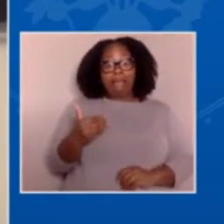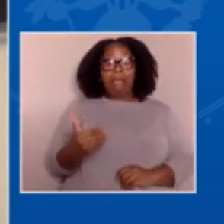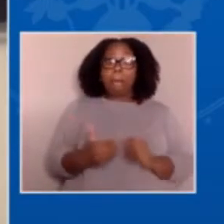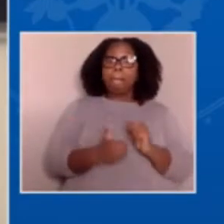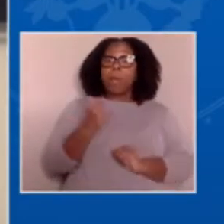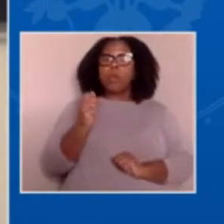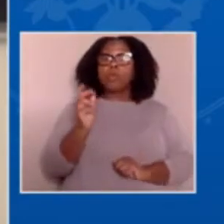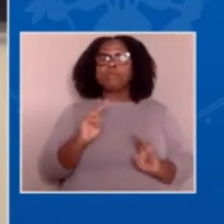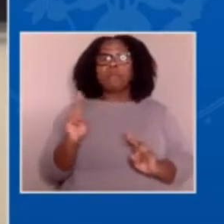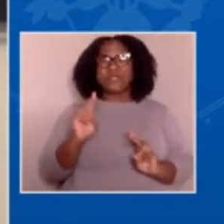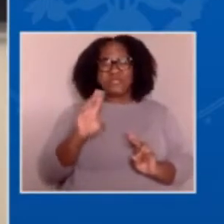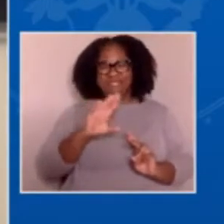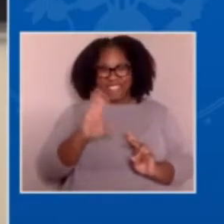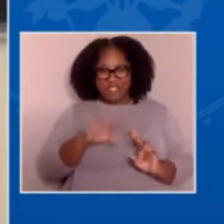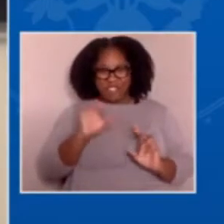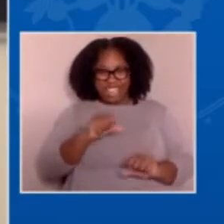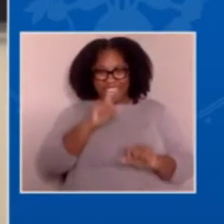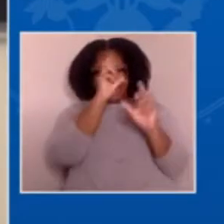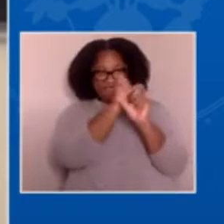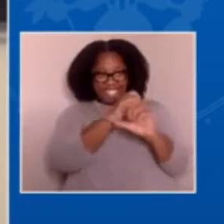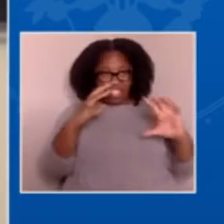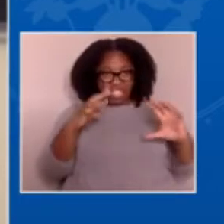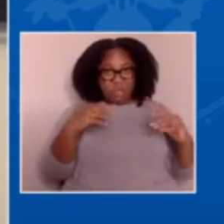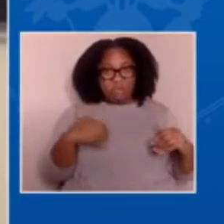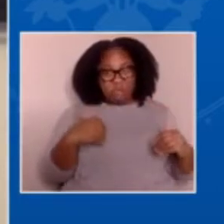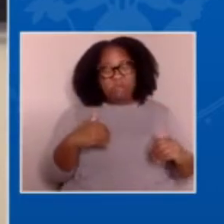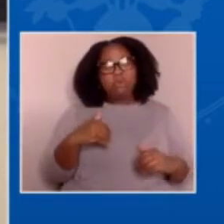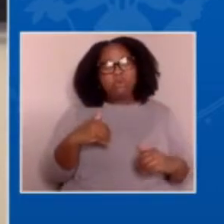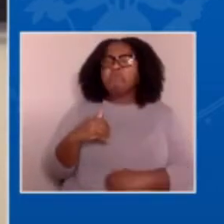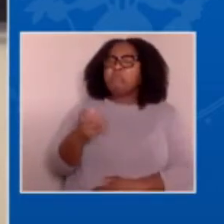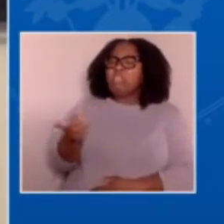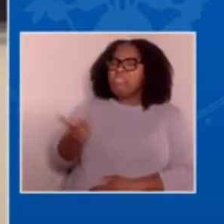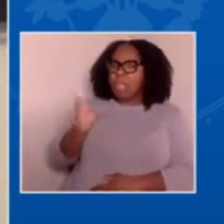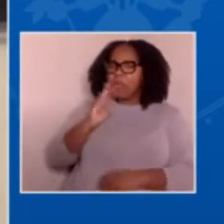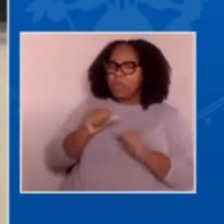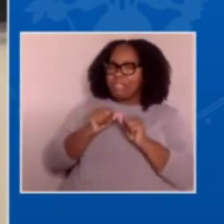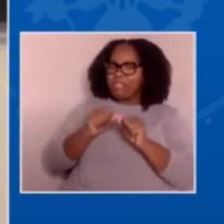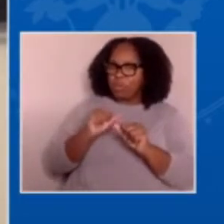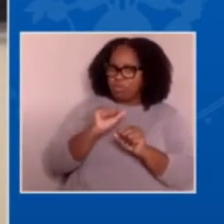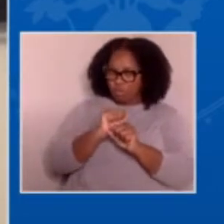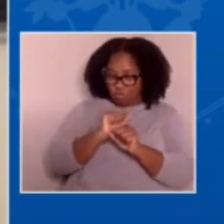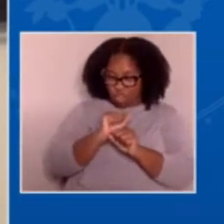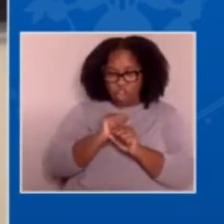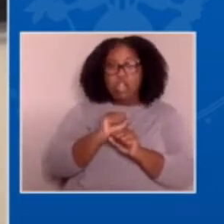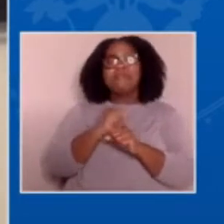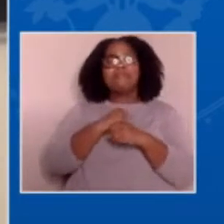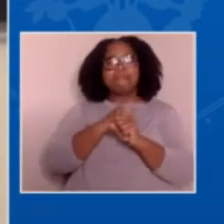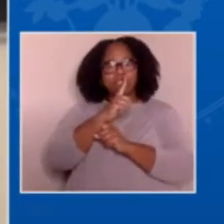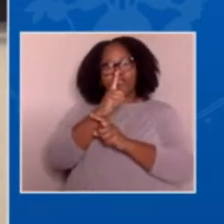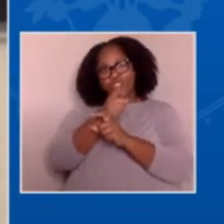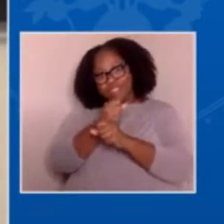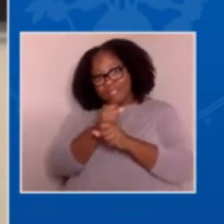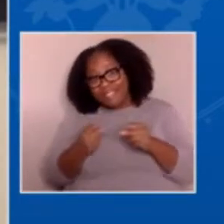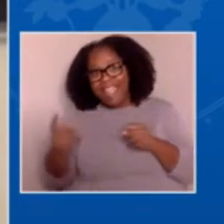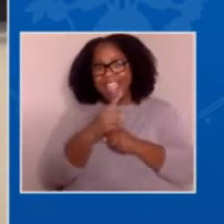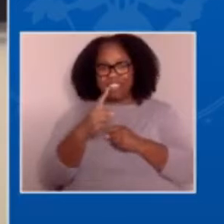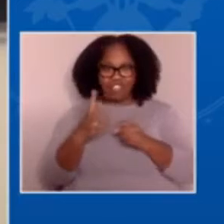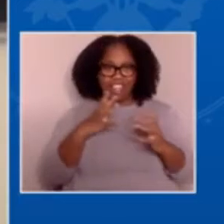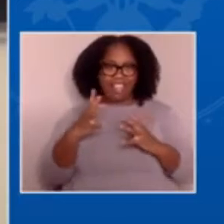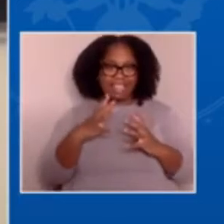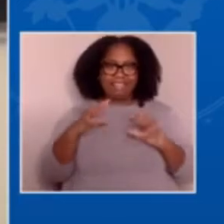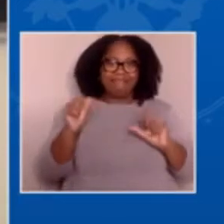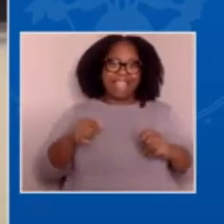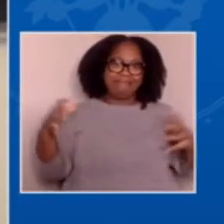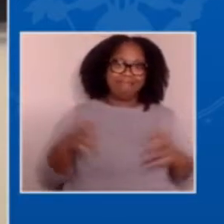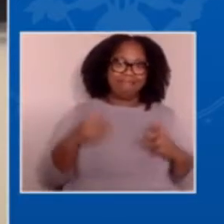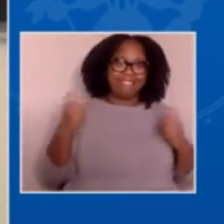uh would have envisioned uh and they will continue to do the work to ensure that during next year's holiday uh we can celebrate with our loved ones